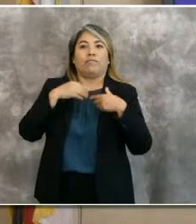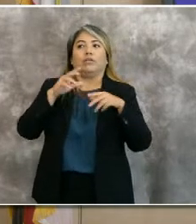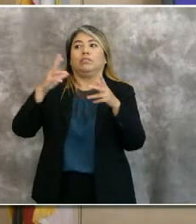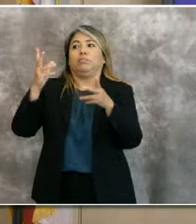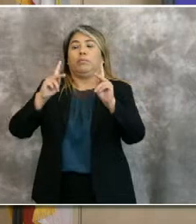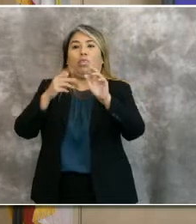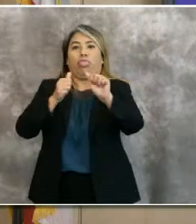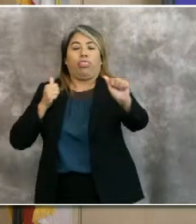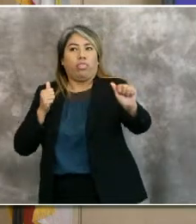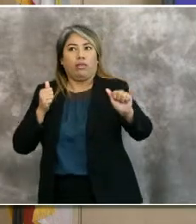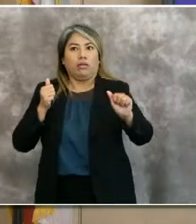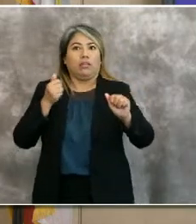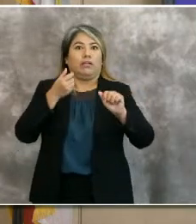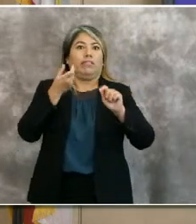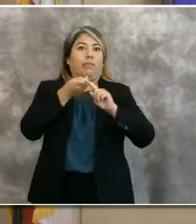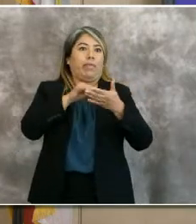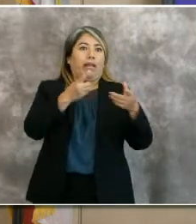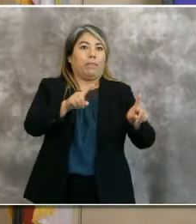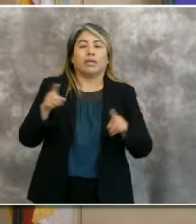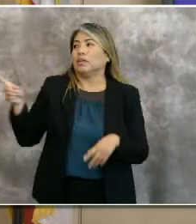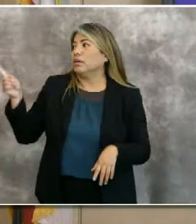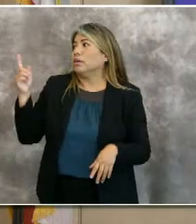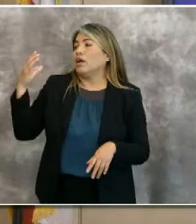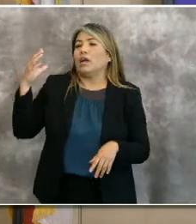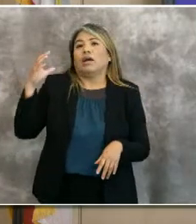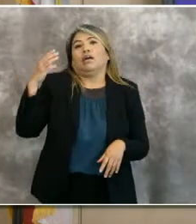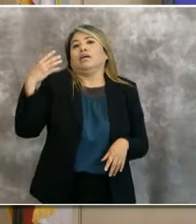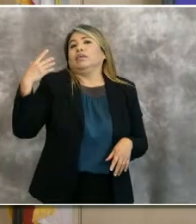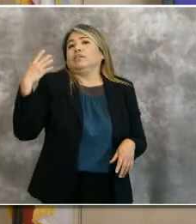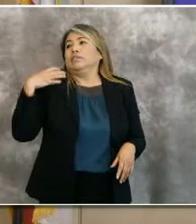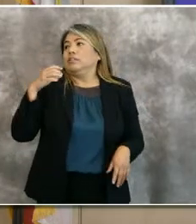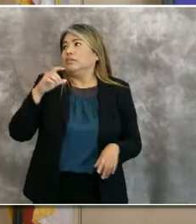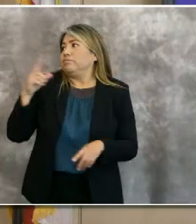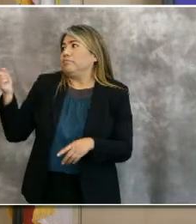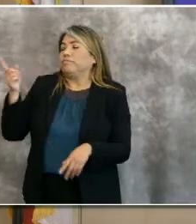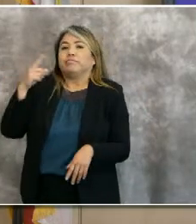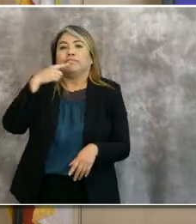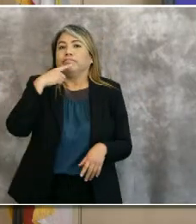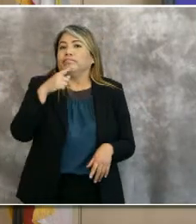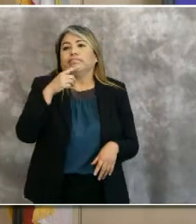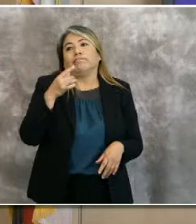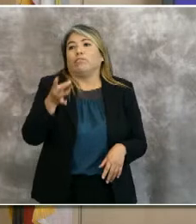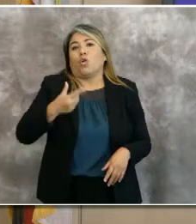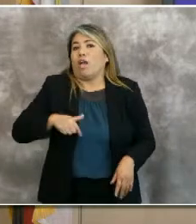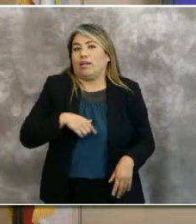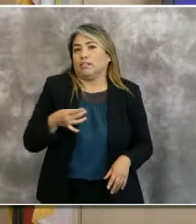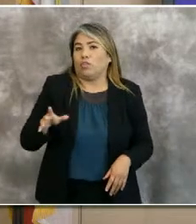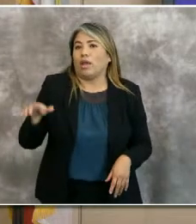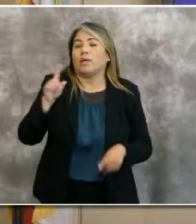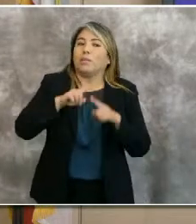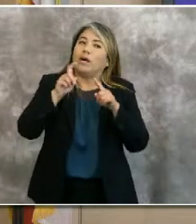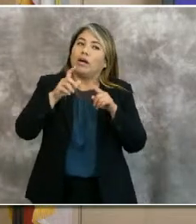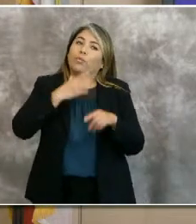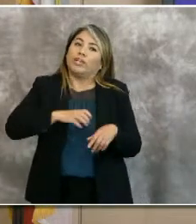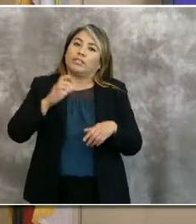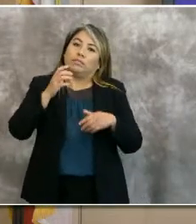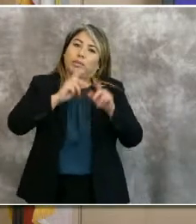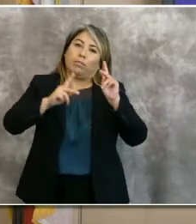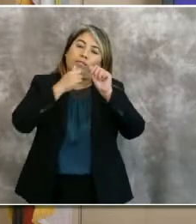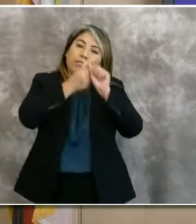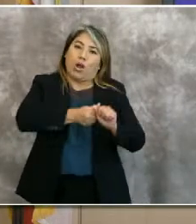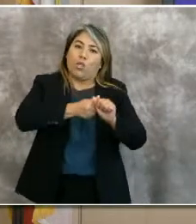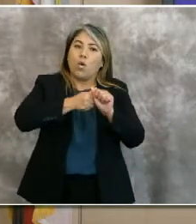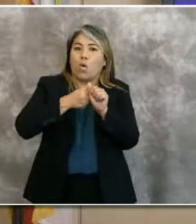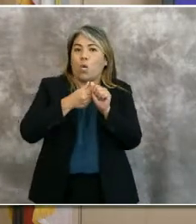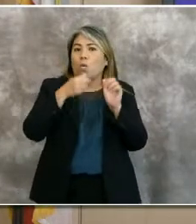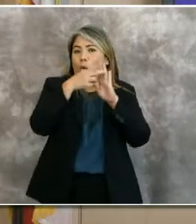Well, obviously, I don't think any of us like it. We wish people would follow the public health orders that have been laid out by the governor. But let me